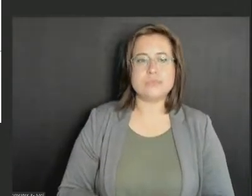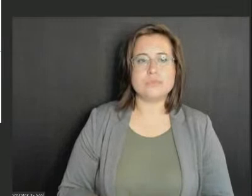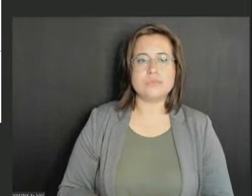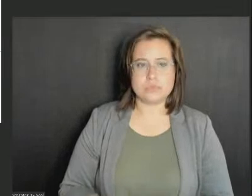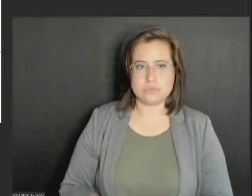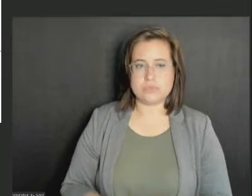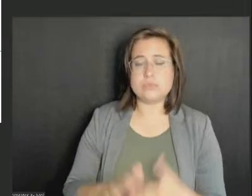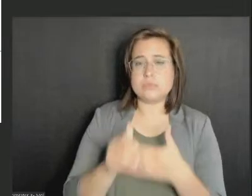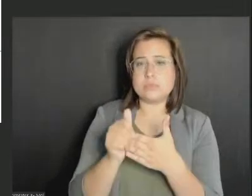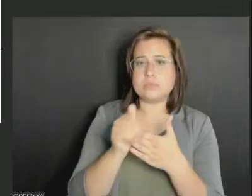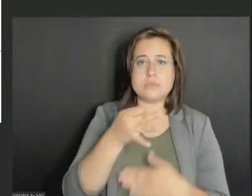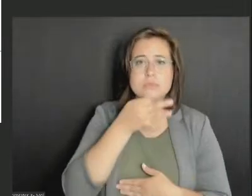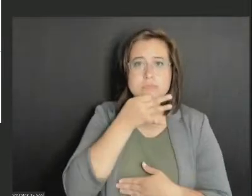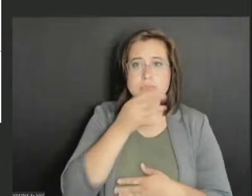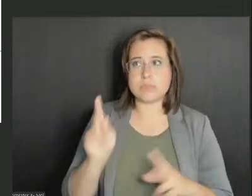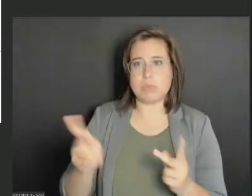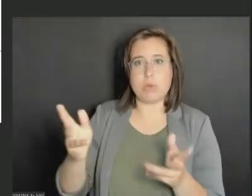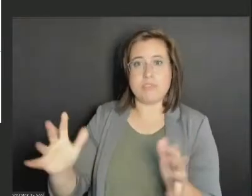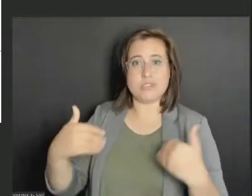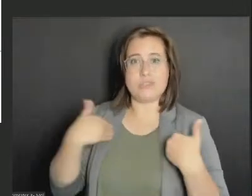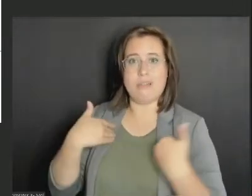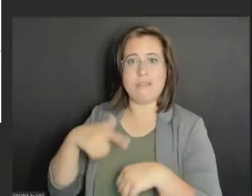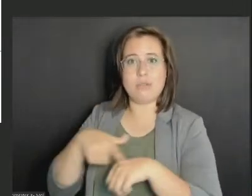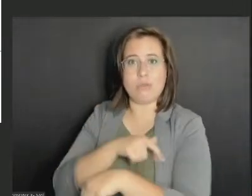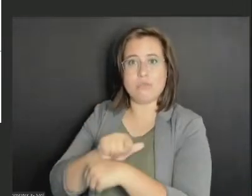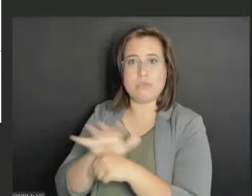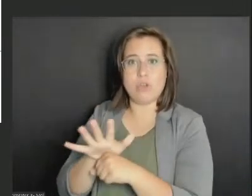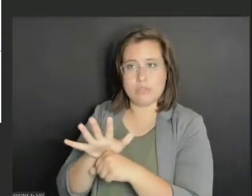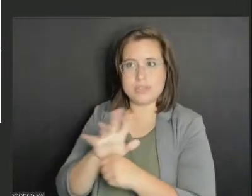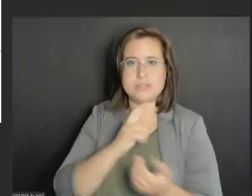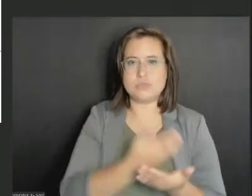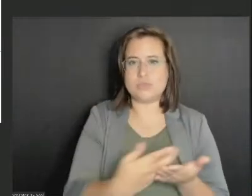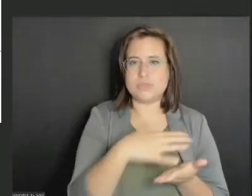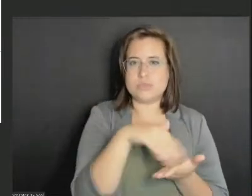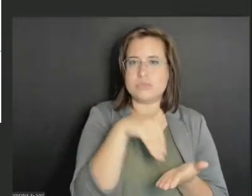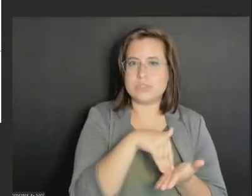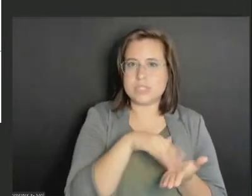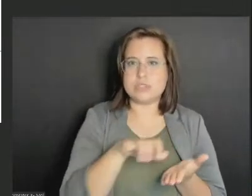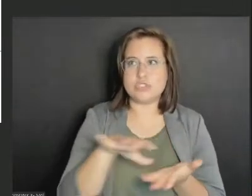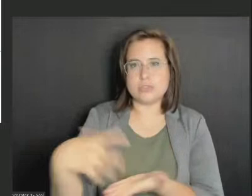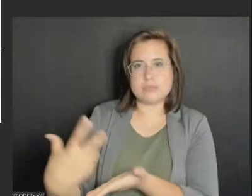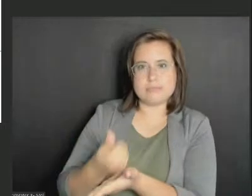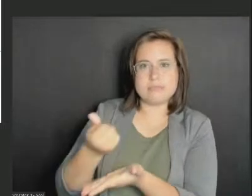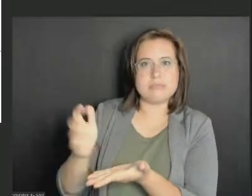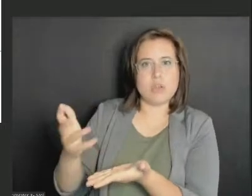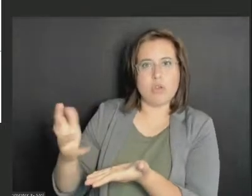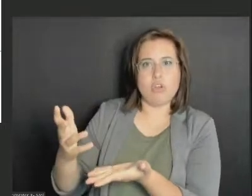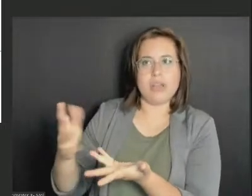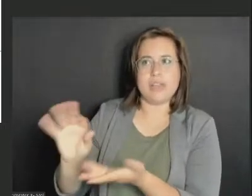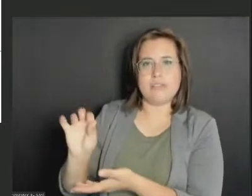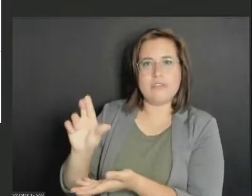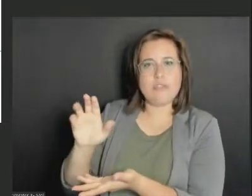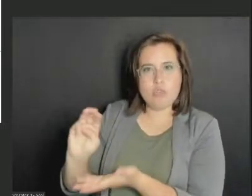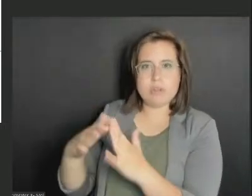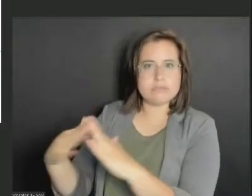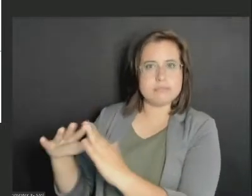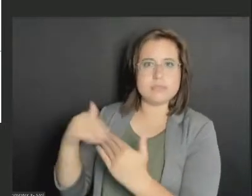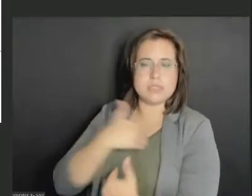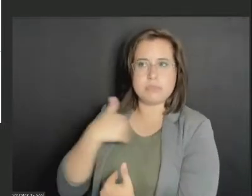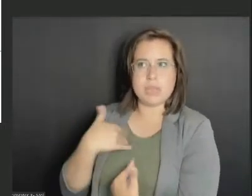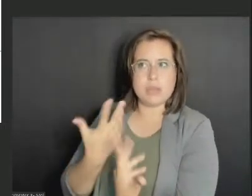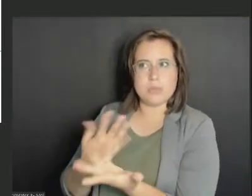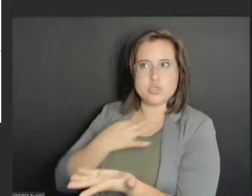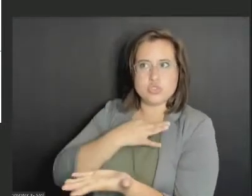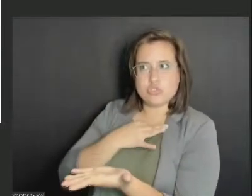leadership of people living with long COVID, the resource center should provide or leverage existing forums for community members to learn more about the